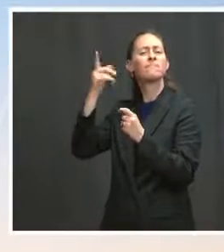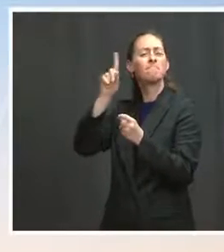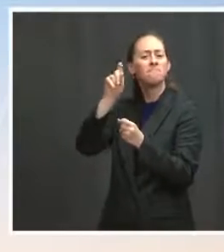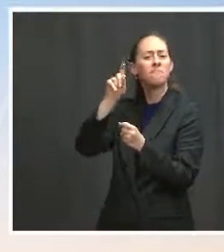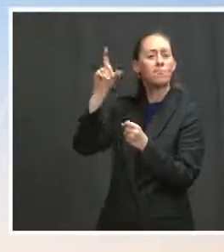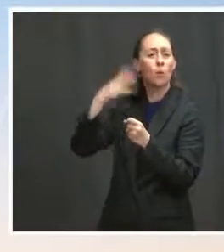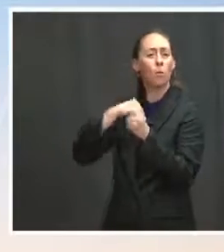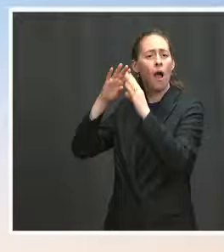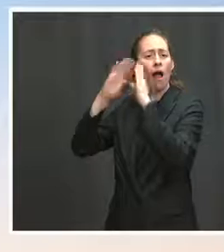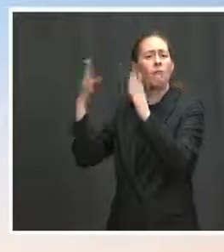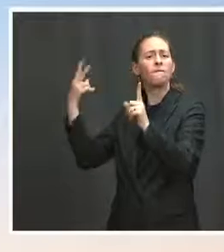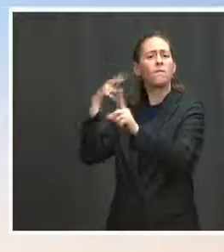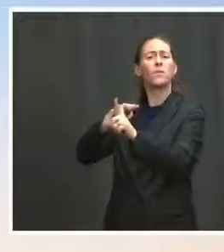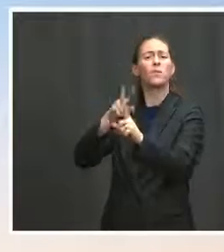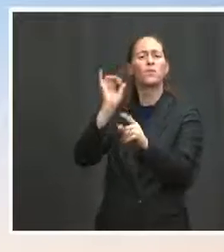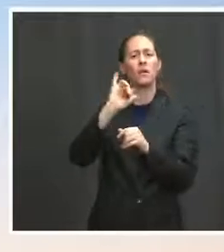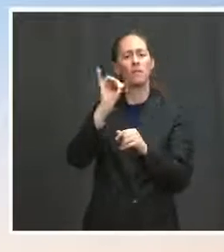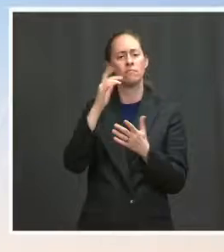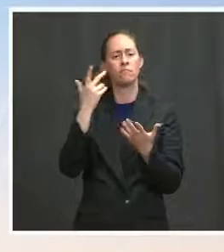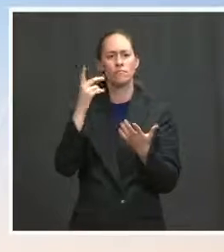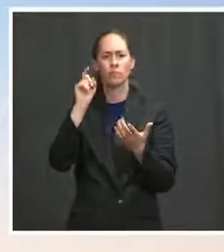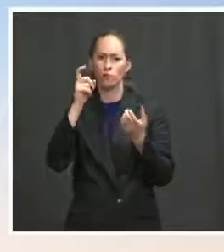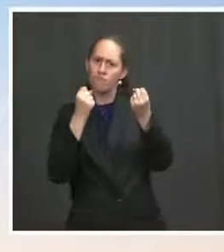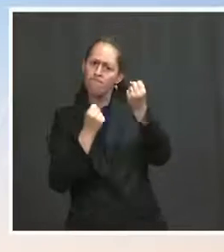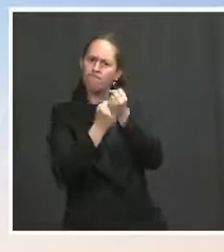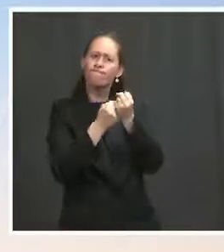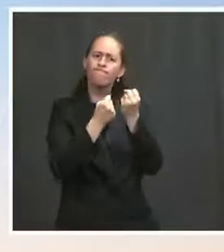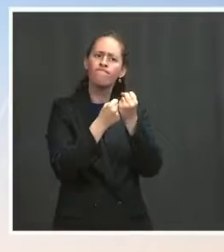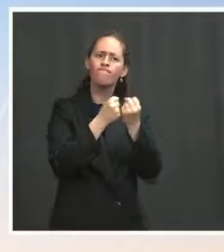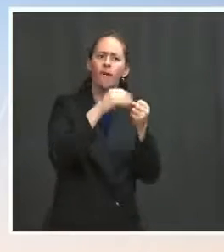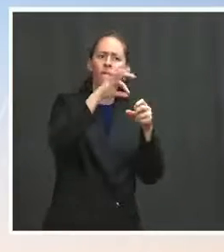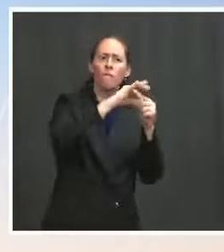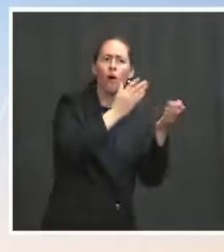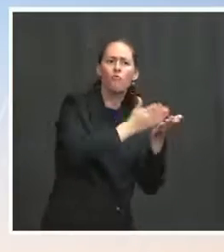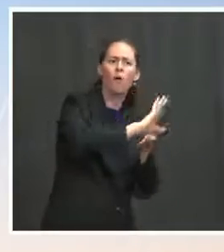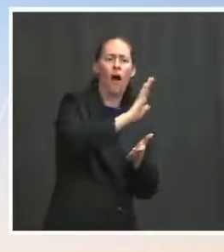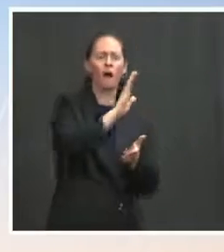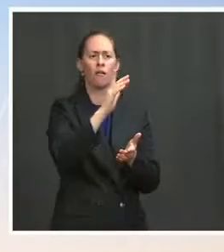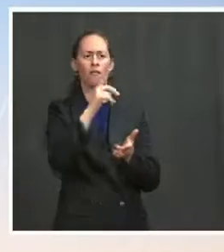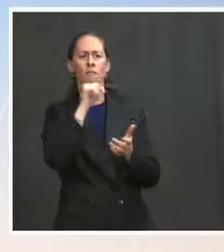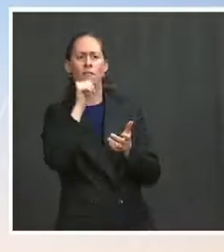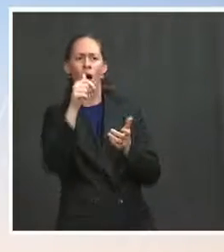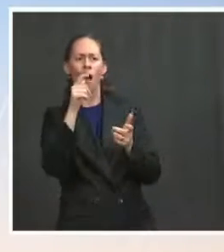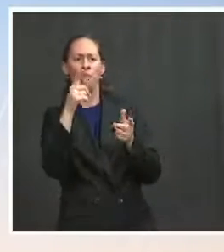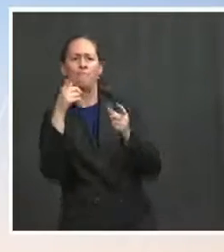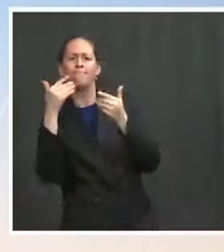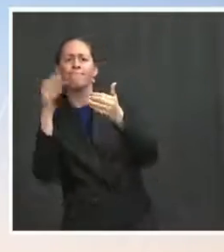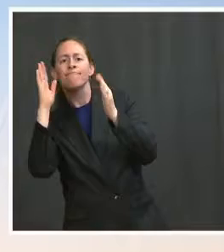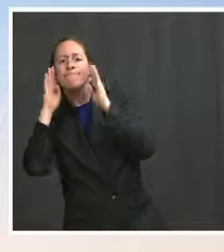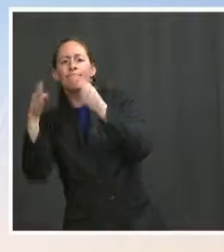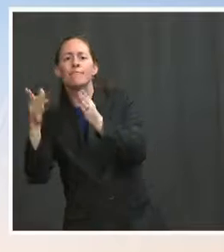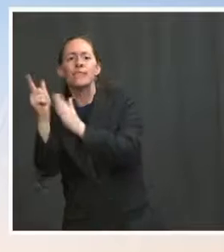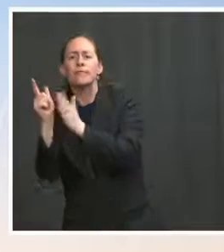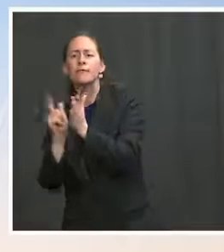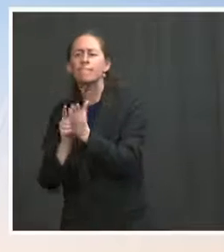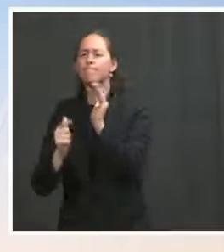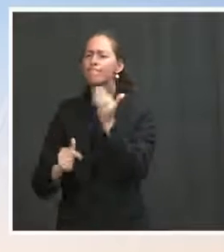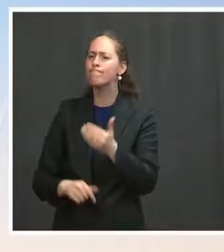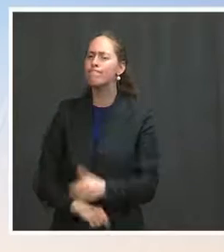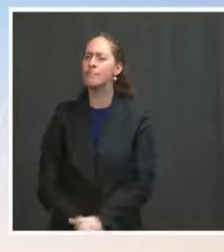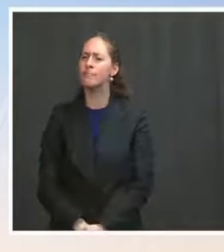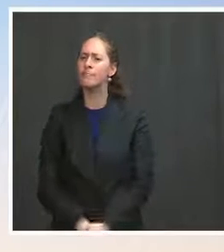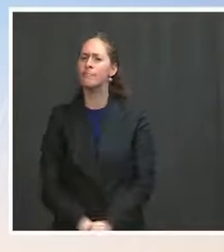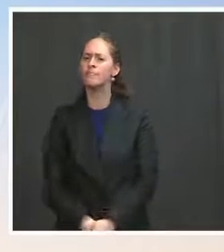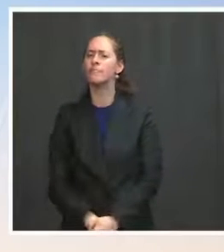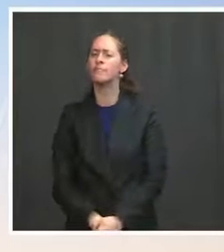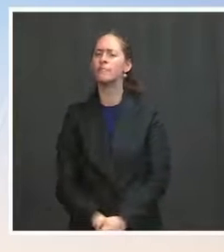voting restrictions? That as opposed to legislation, right? No, we don't. That's a good question. I mean, it is an area where, of course, the Attorney General and some